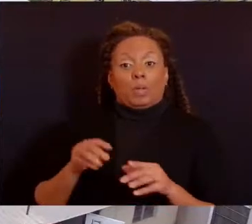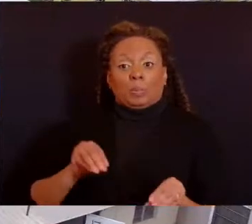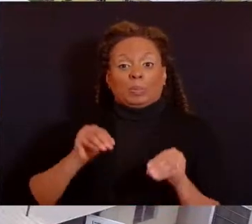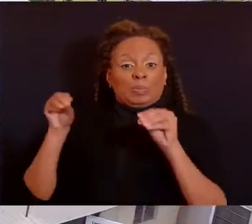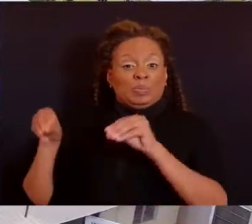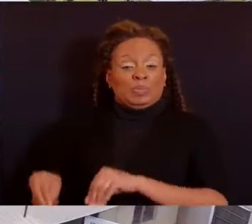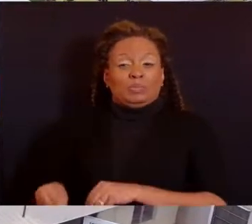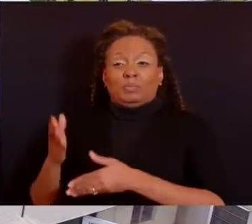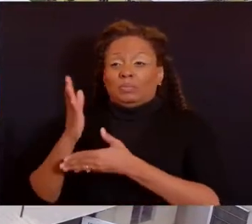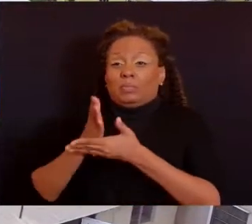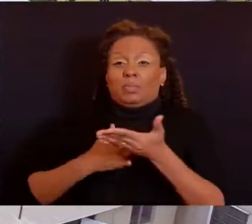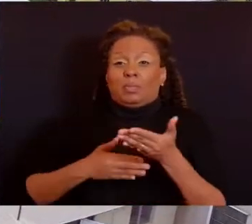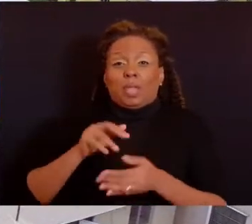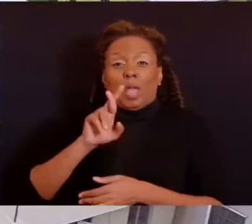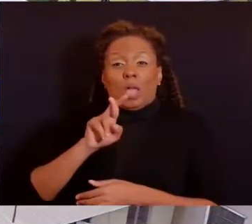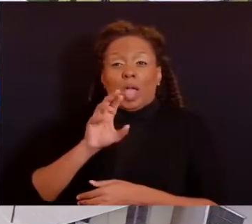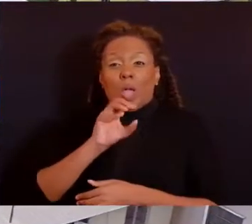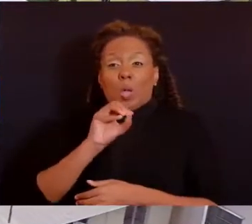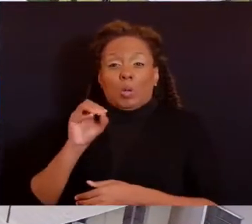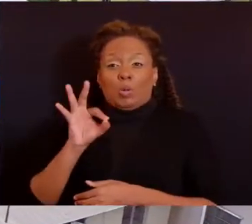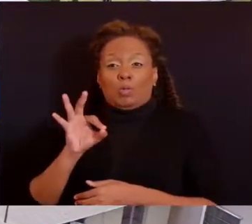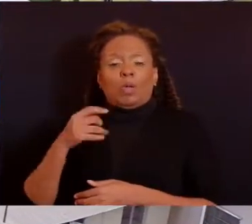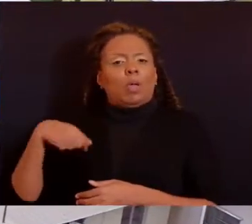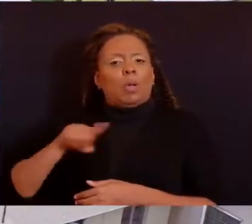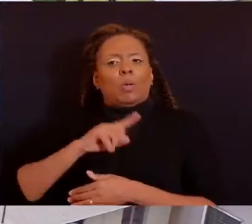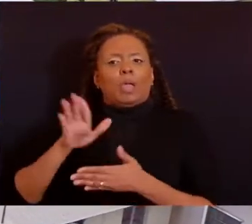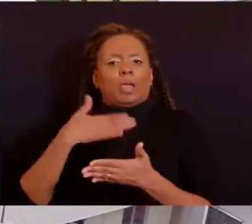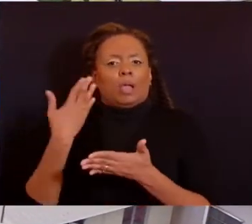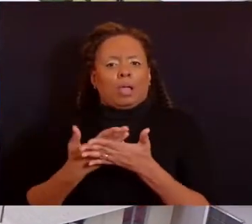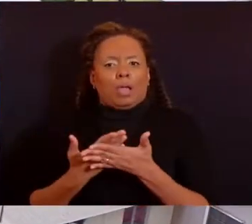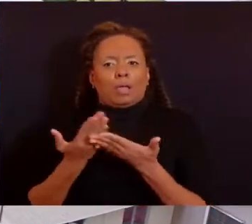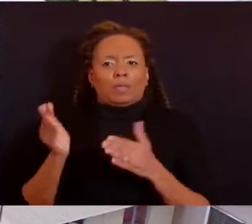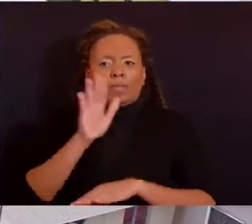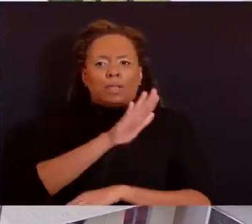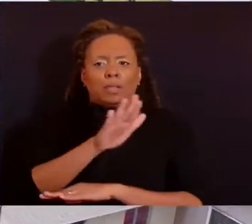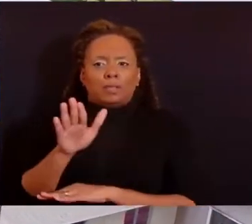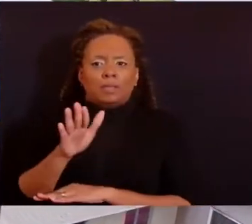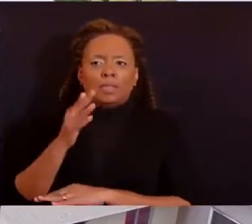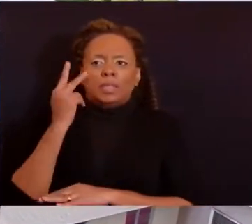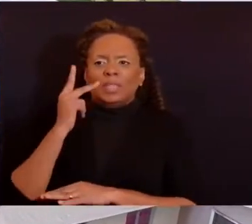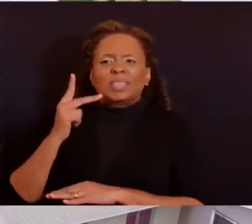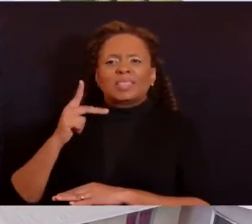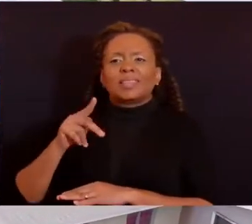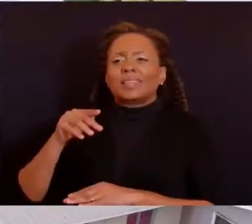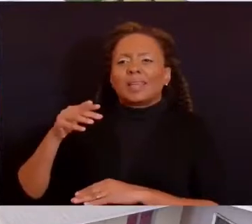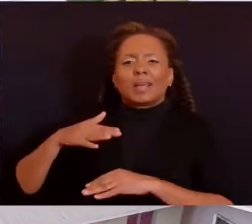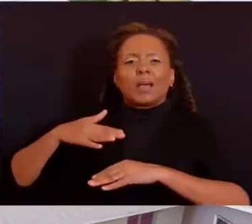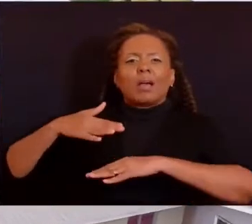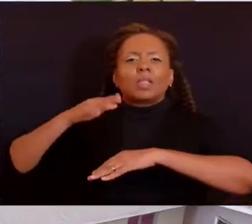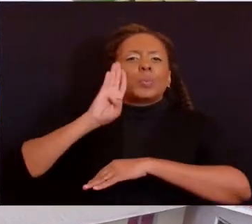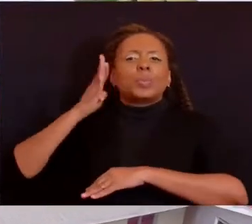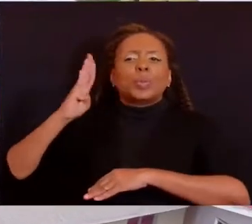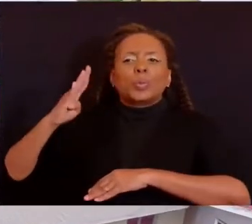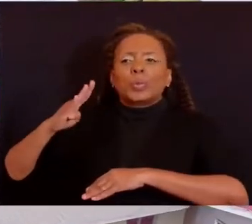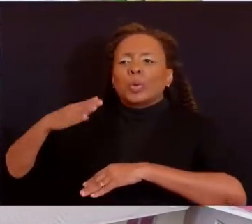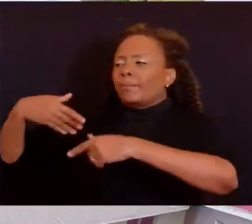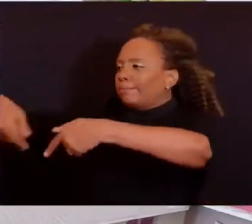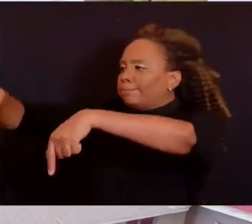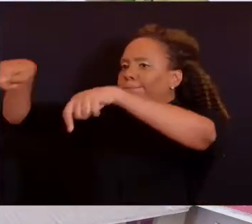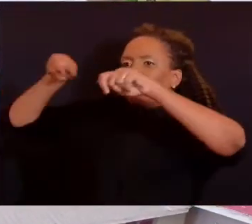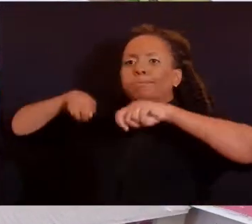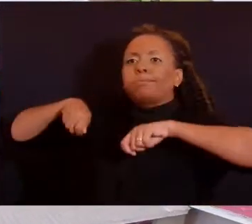some of the roof, because when we got there this afternoon, as you can see, most of the tarpaulin has gone on to be able to at least